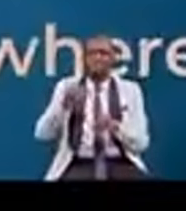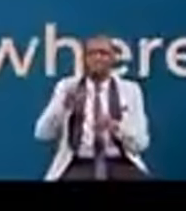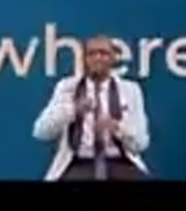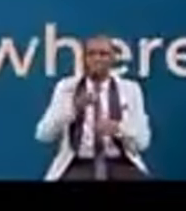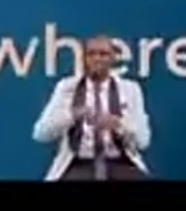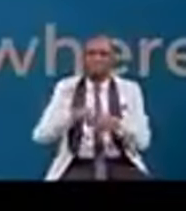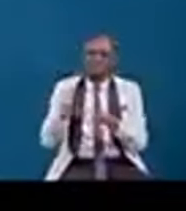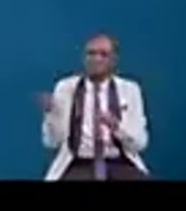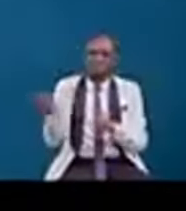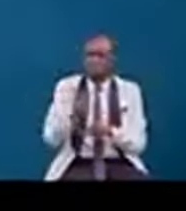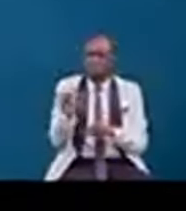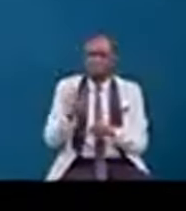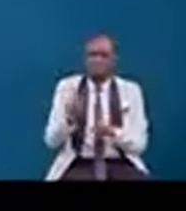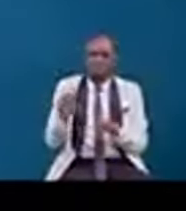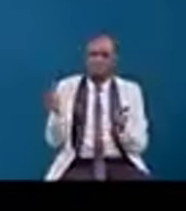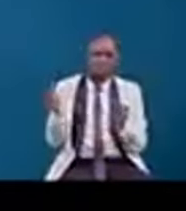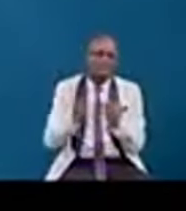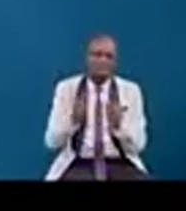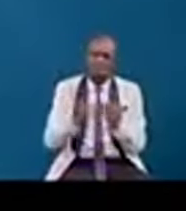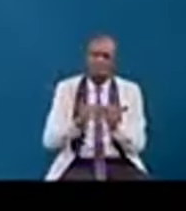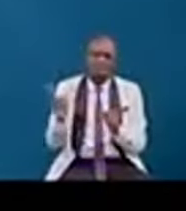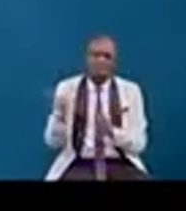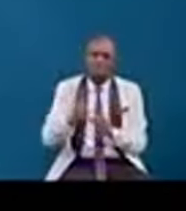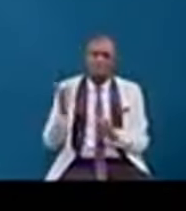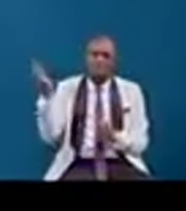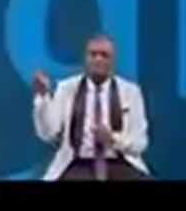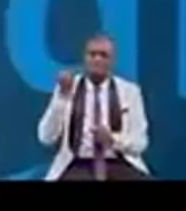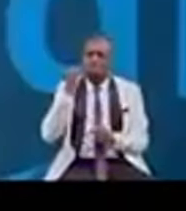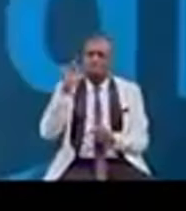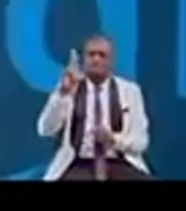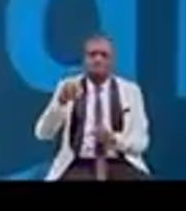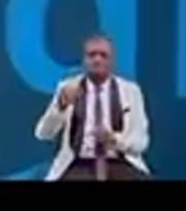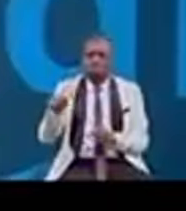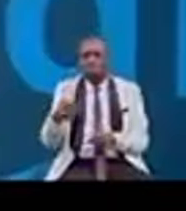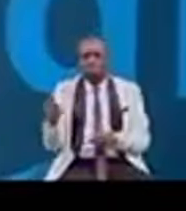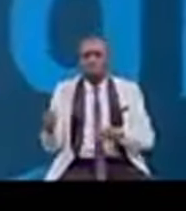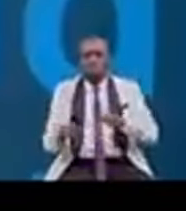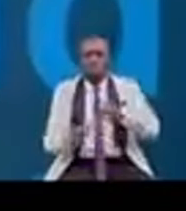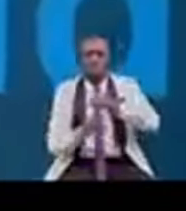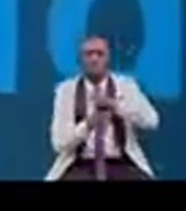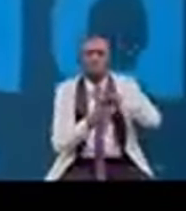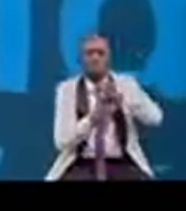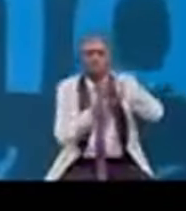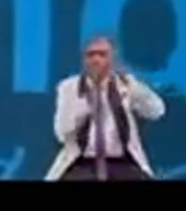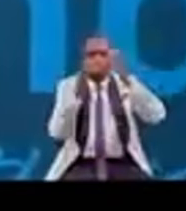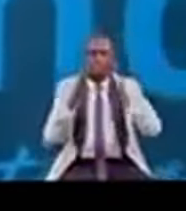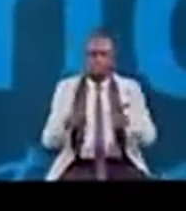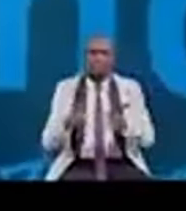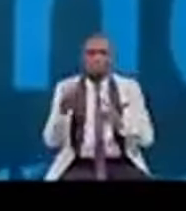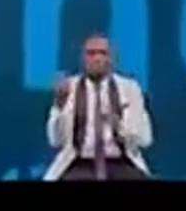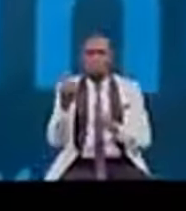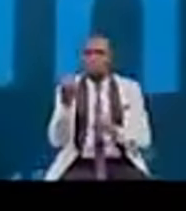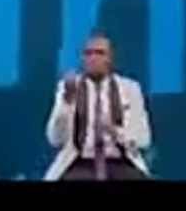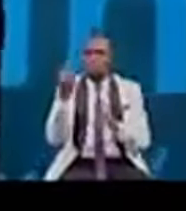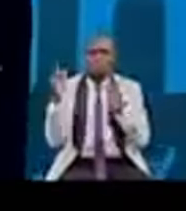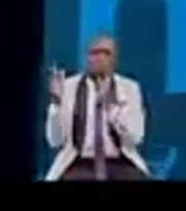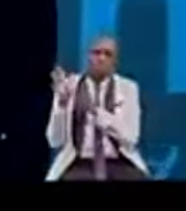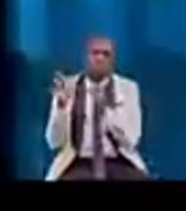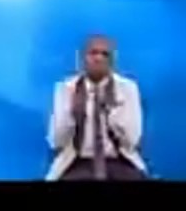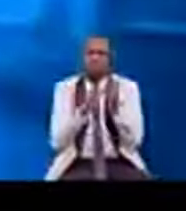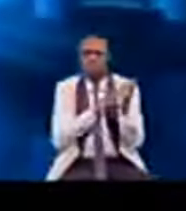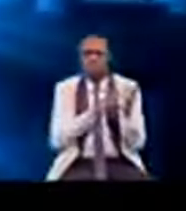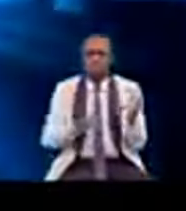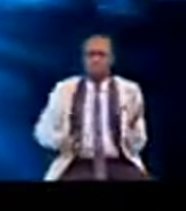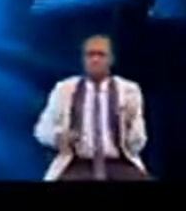situation, they're driving recklessly. They want to perish, but he doesn't want anyone to